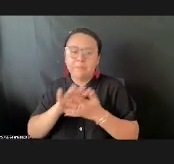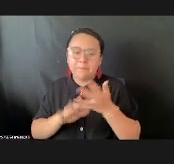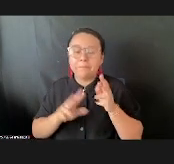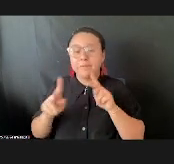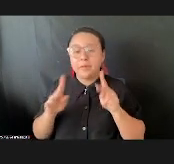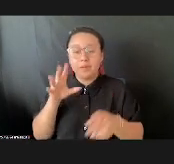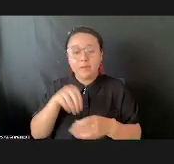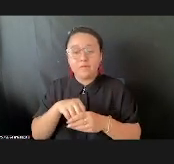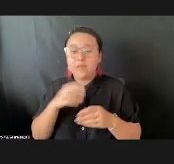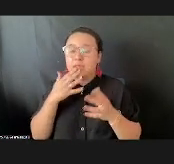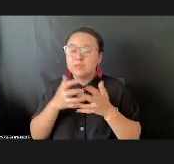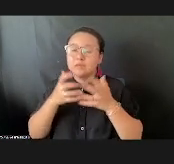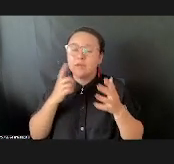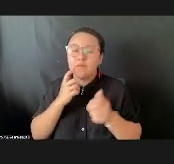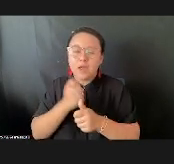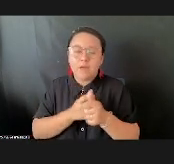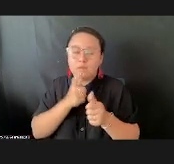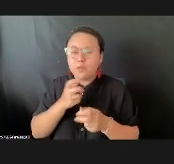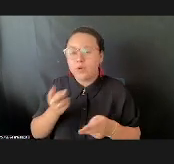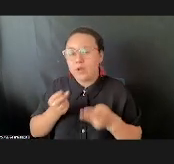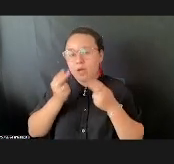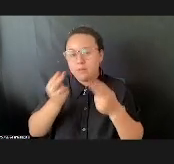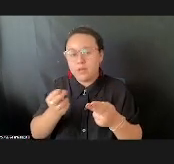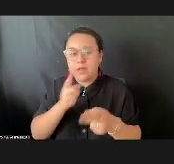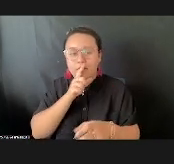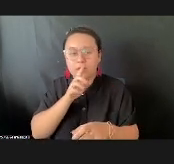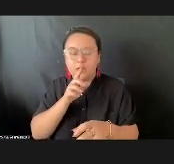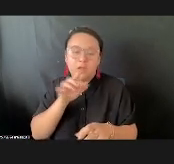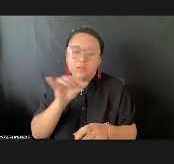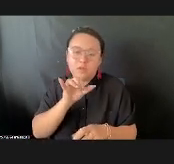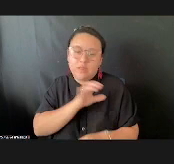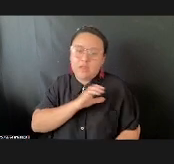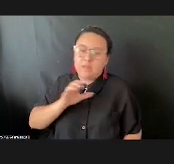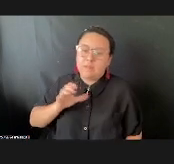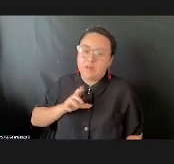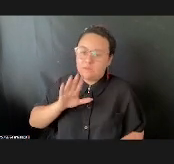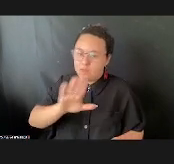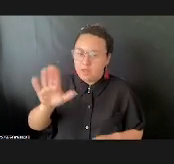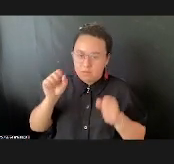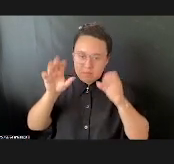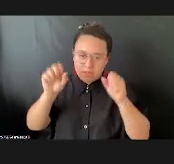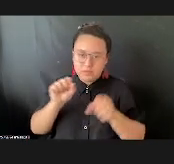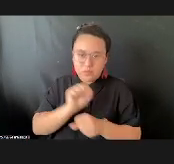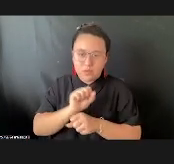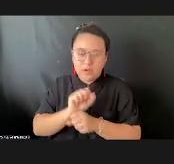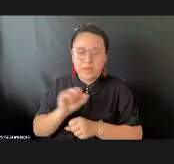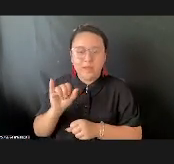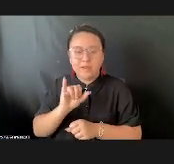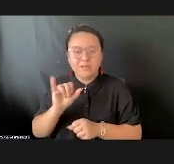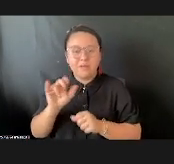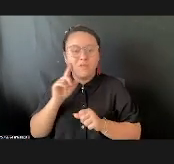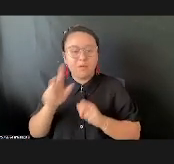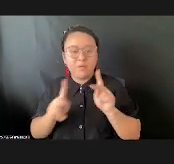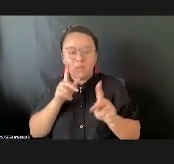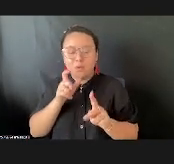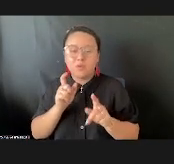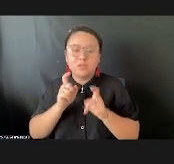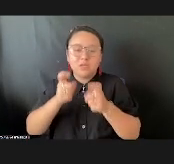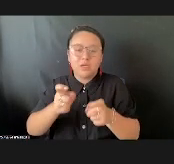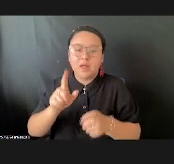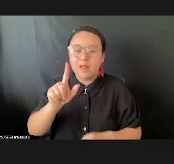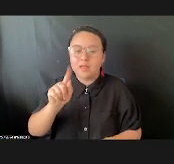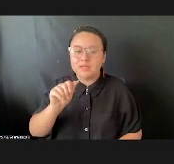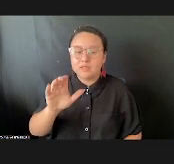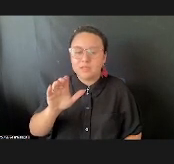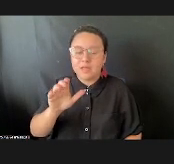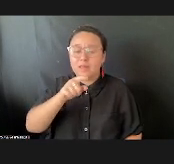so much to everyone who made a nomination and to the committee for their incredible work. Thank you also to those who have donated to the LTC. This